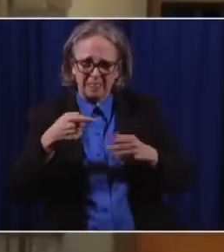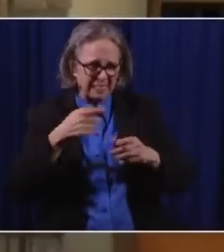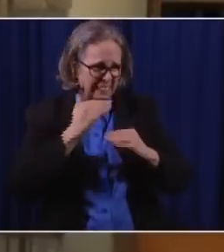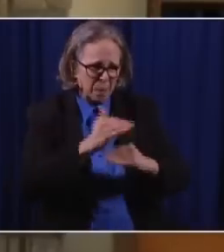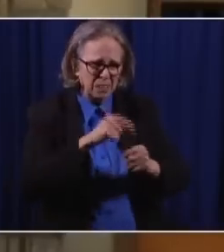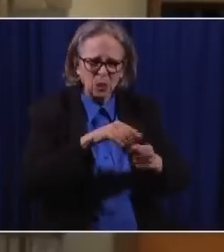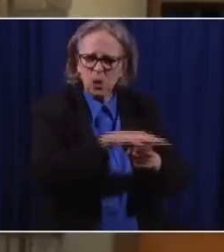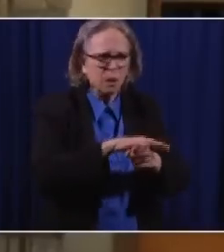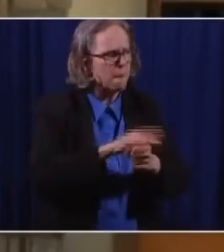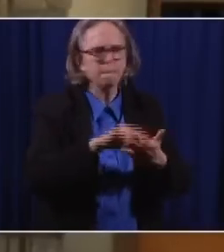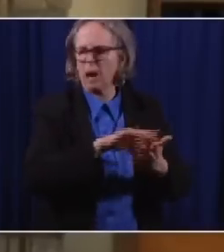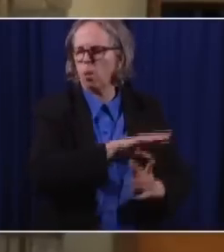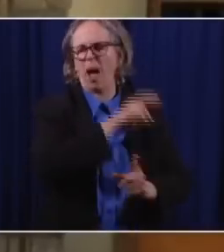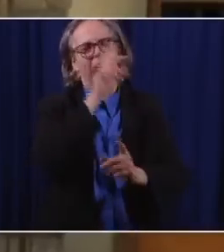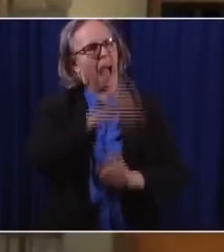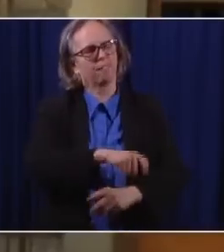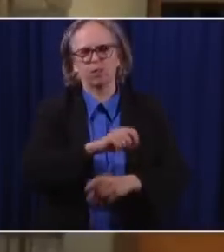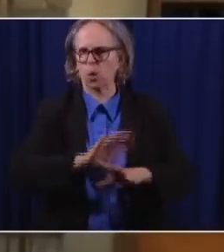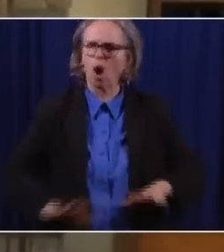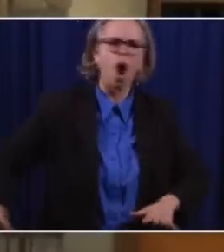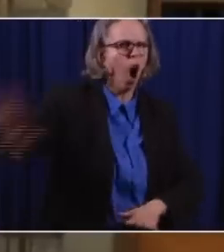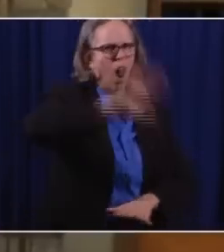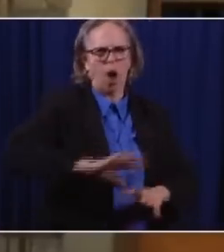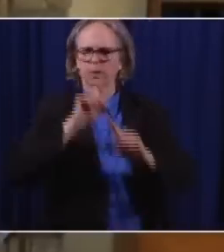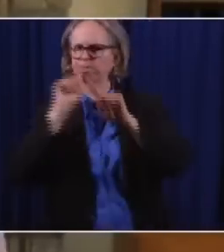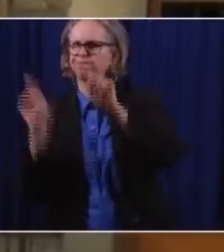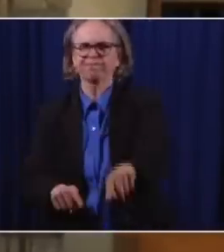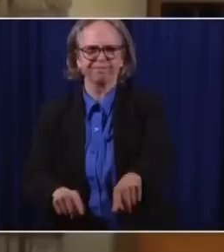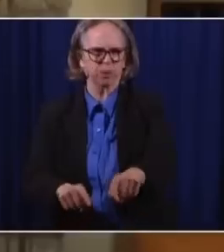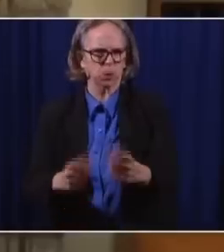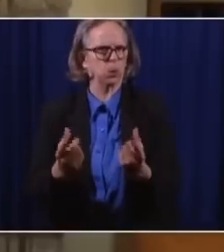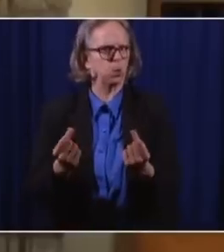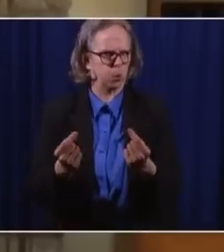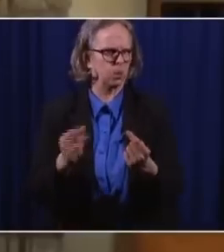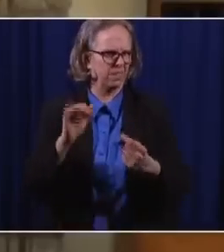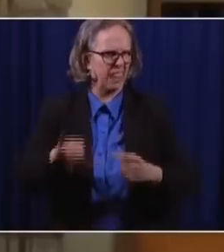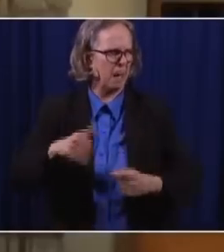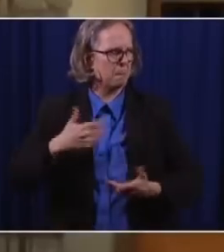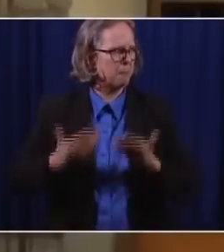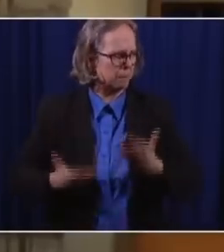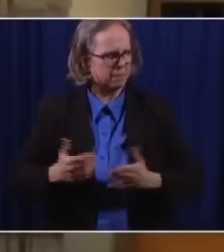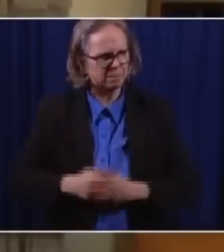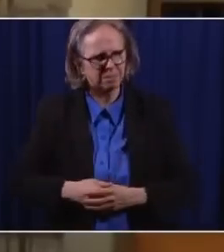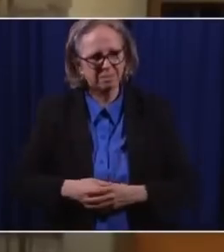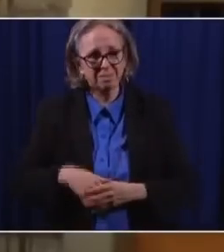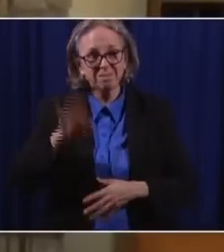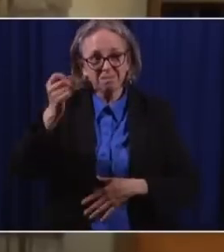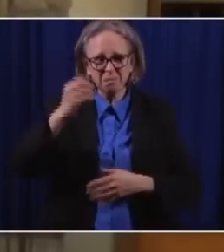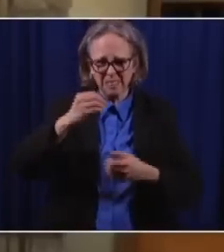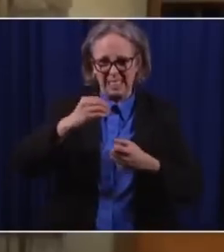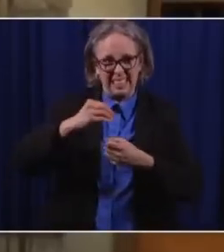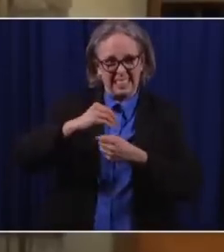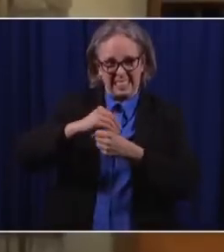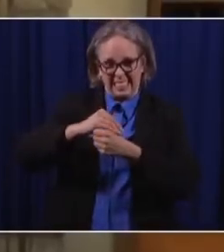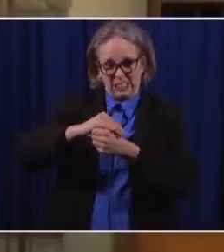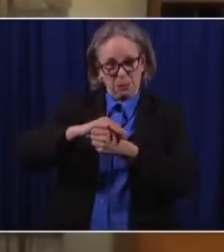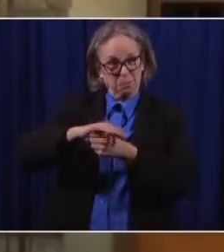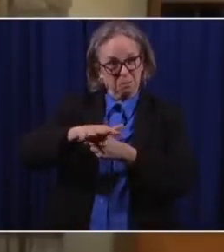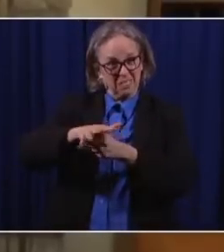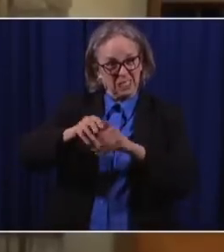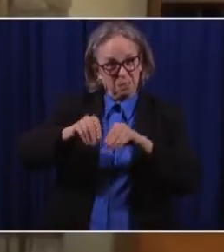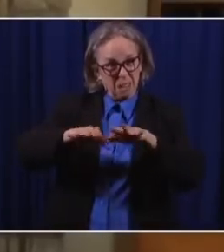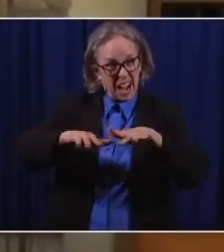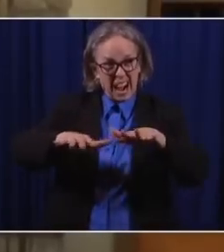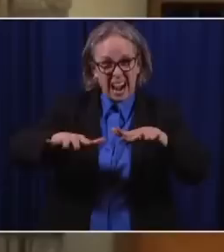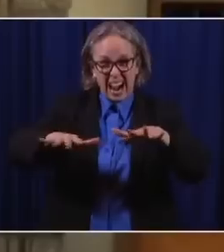off by some days. It may hit here one day and then 5 days later hit somewhere else. So in all likelihood, the orders